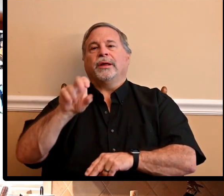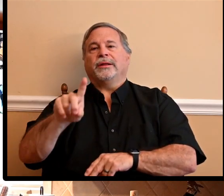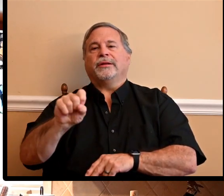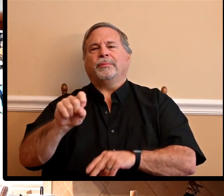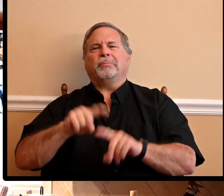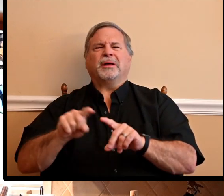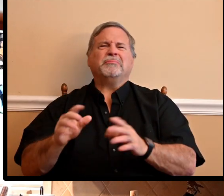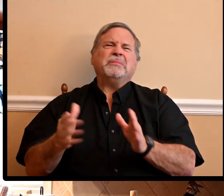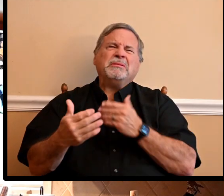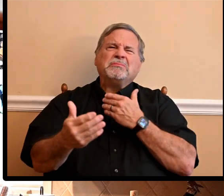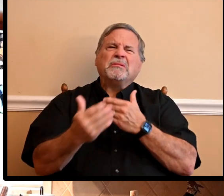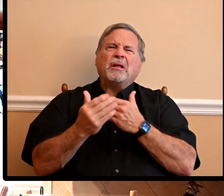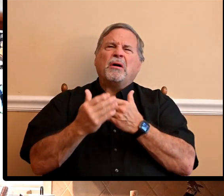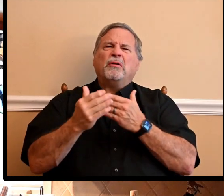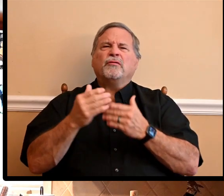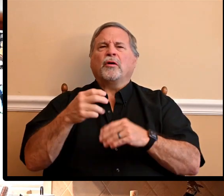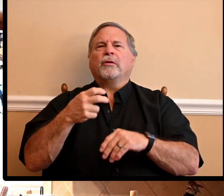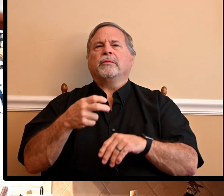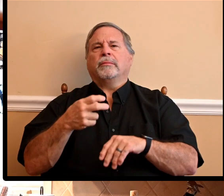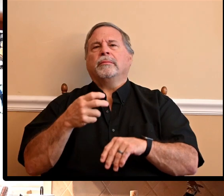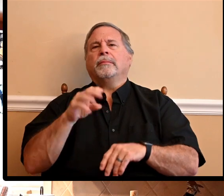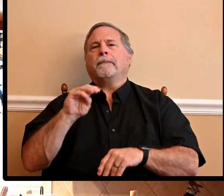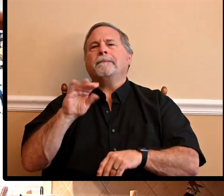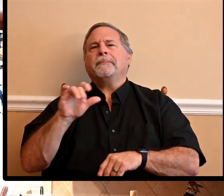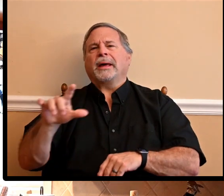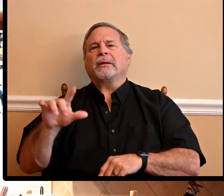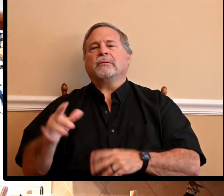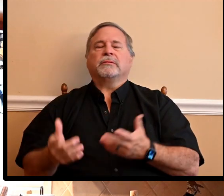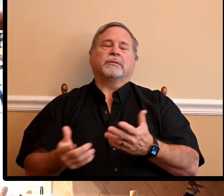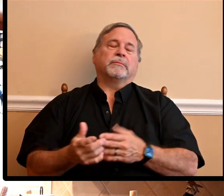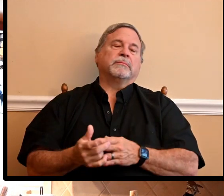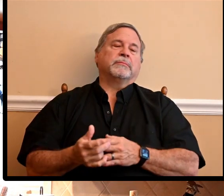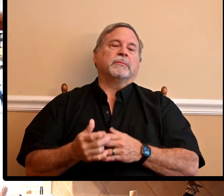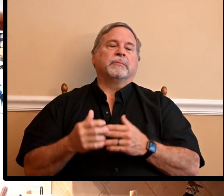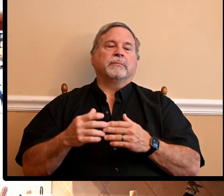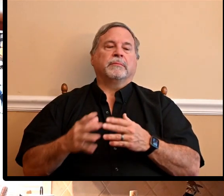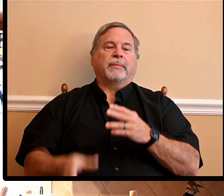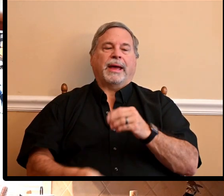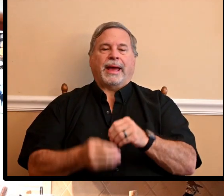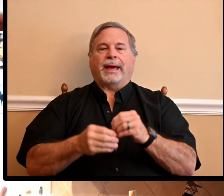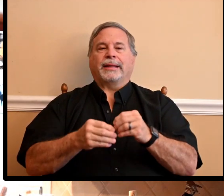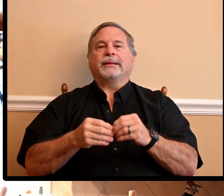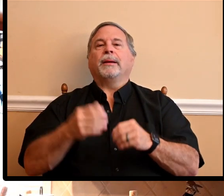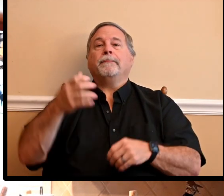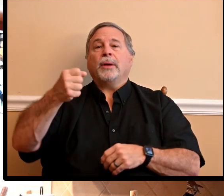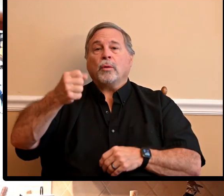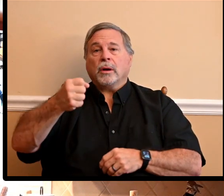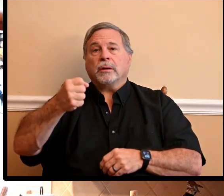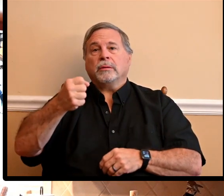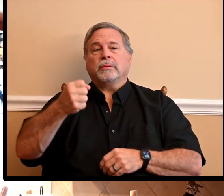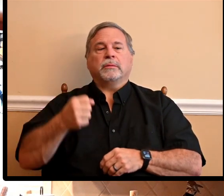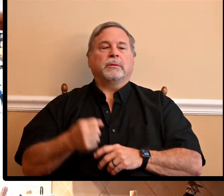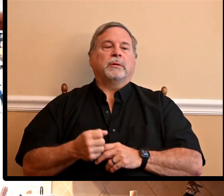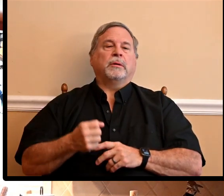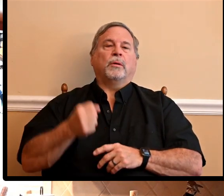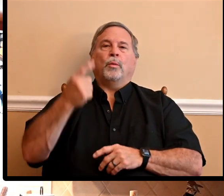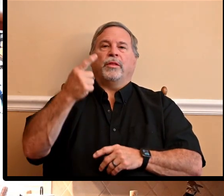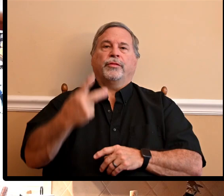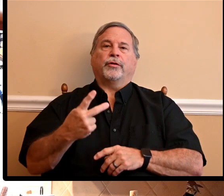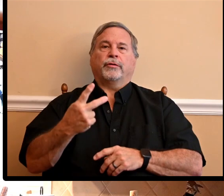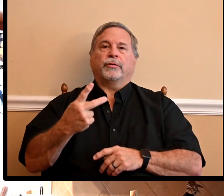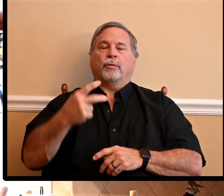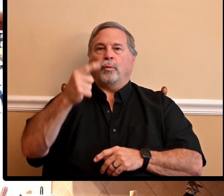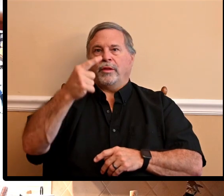but it's pretty close using the metal measuring cups. So while I have this, I'm going to incorporate the milk.